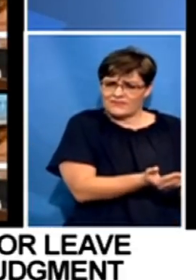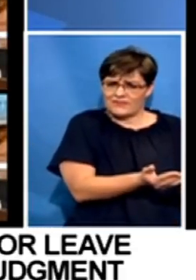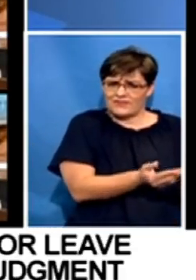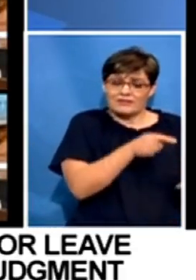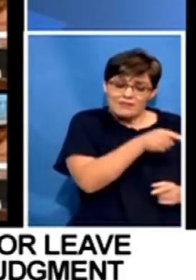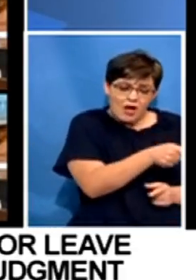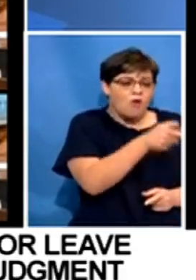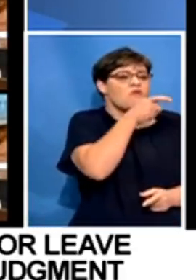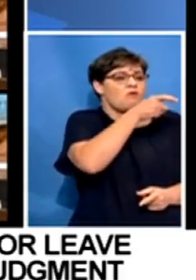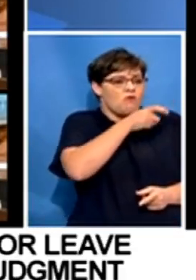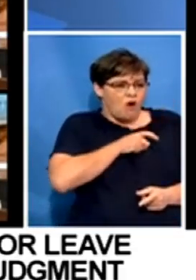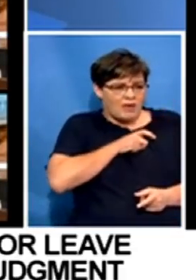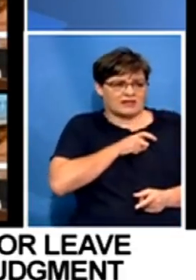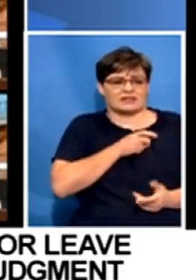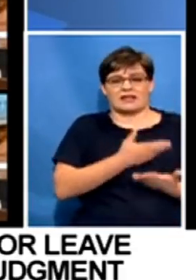first, because 7(9)